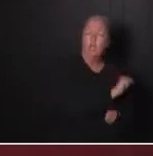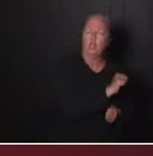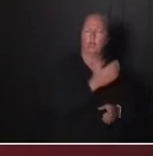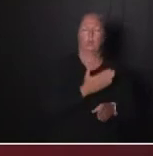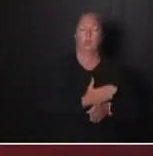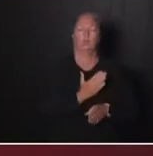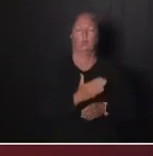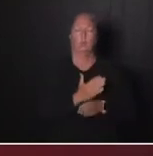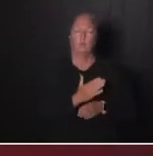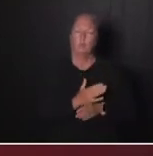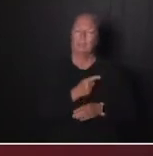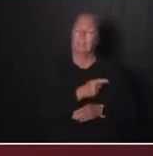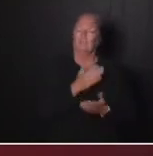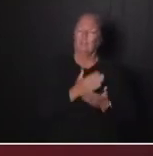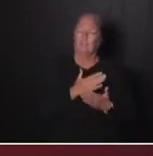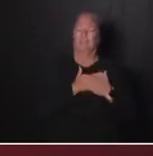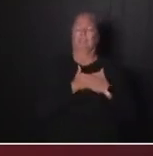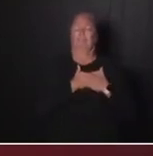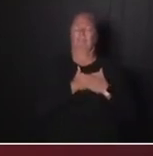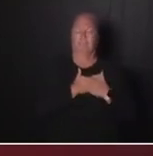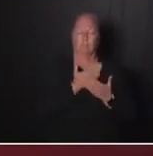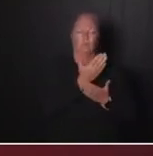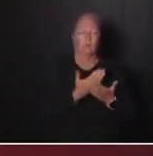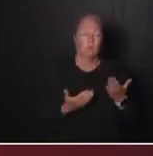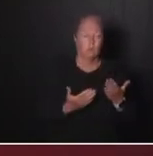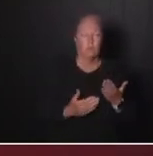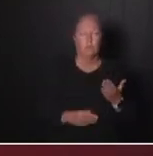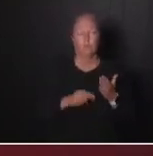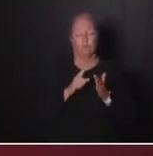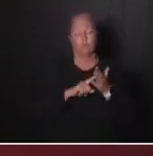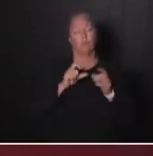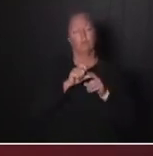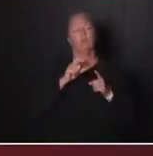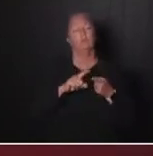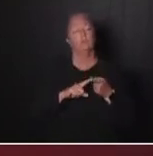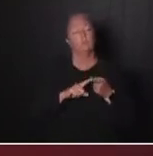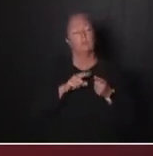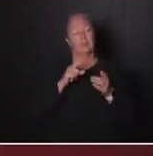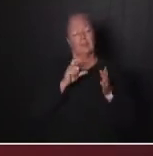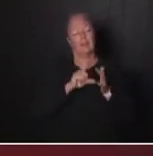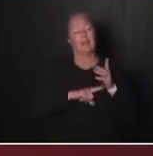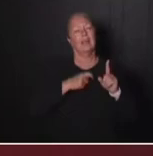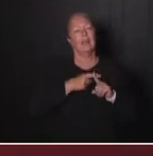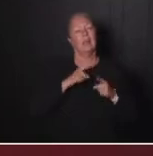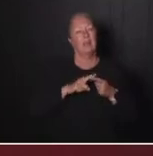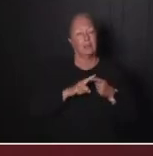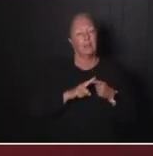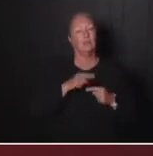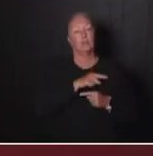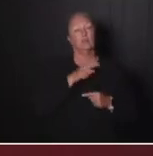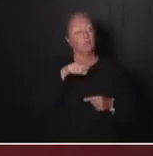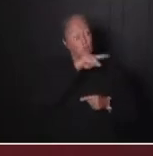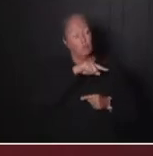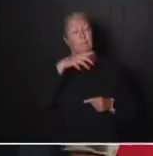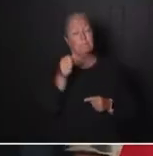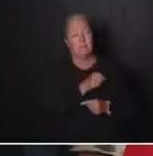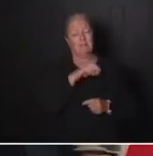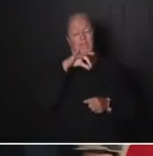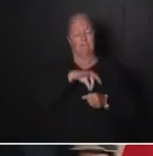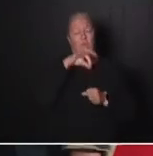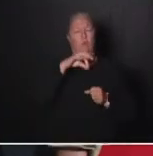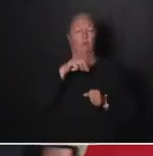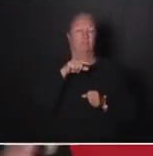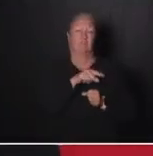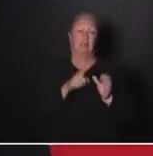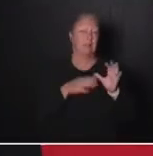completely compelling story. And I tell you what, in Jude Clark, you have a reason why people need to be voting Labor at the next election. Well, on